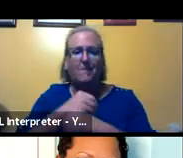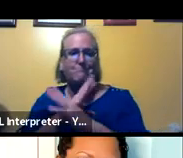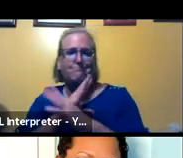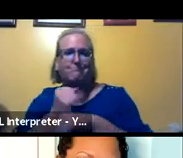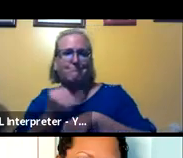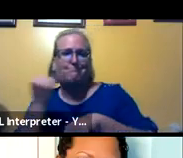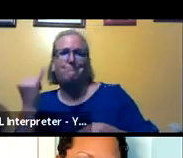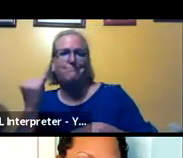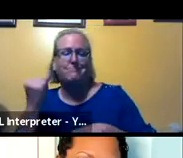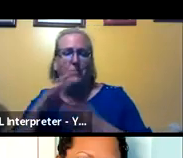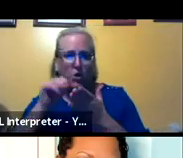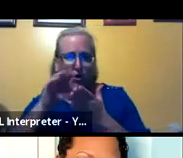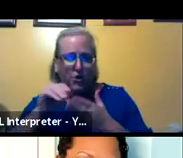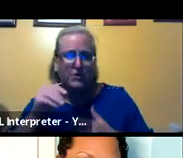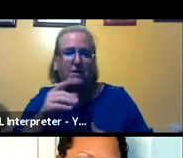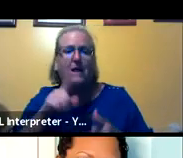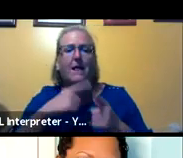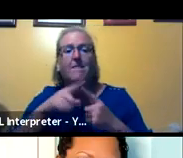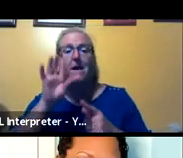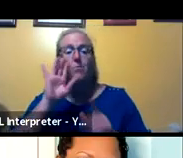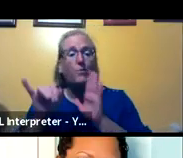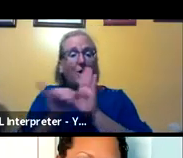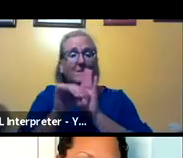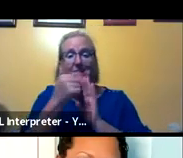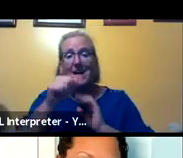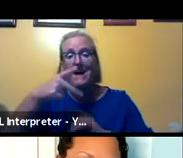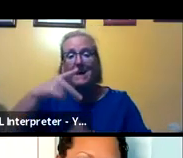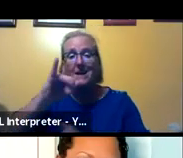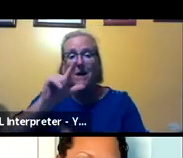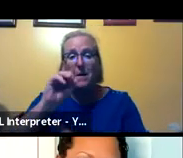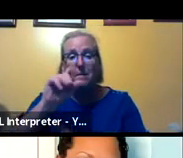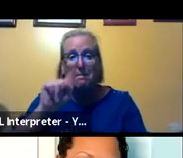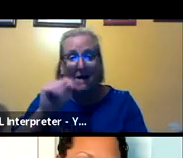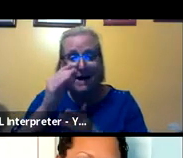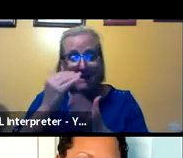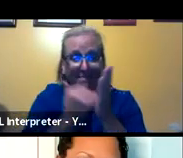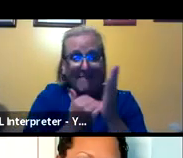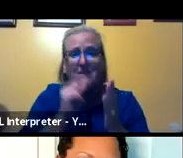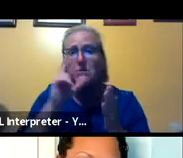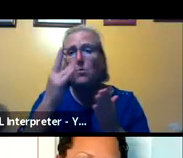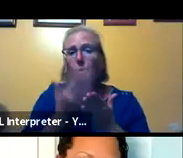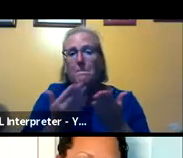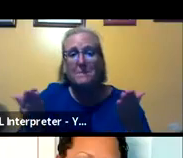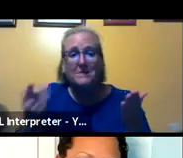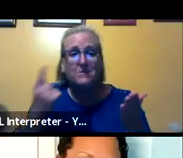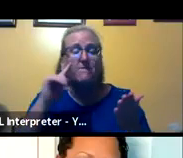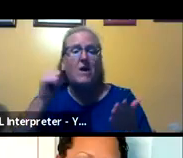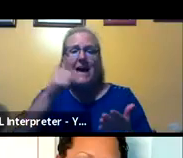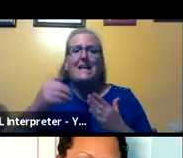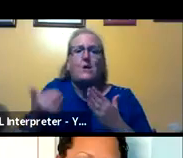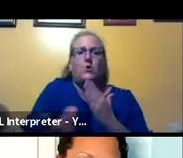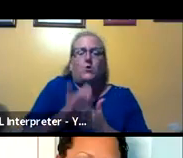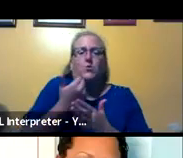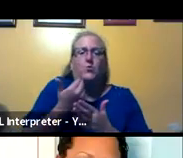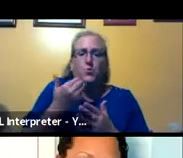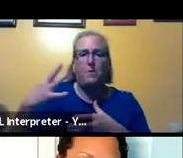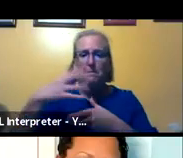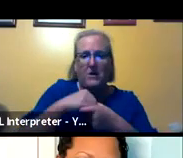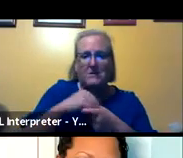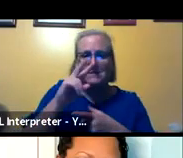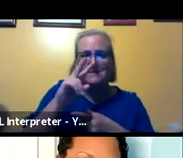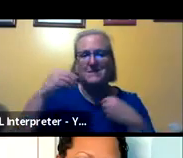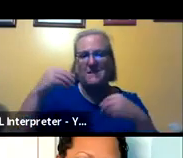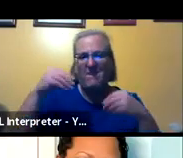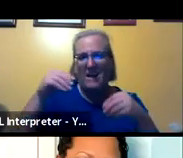going to identify any pilot lessons or materials for any new participating vendors for the process. We